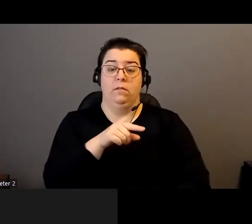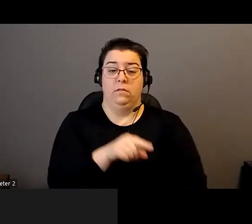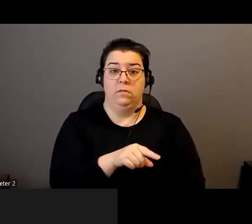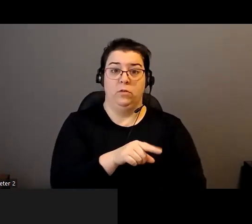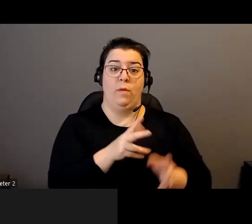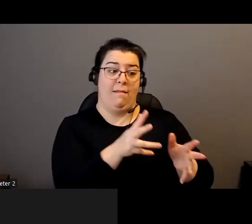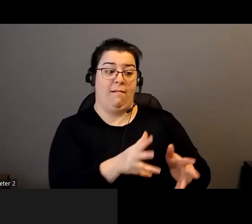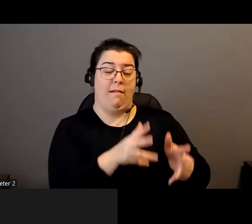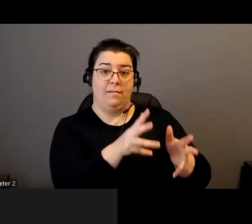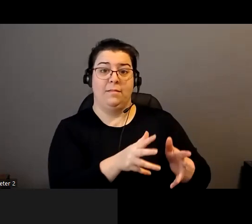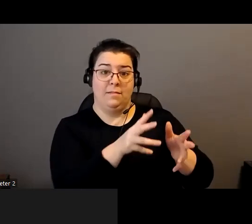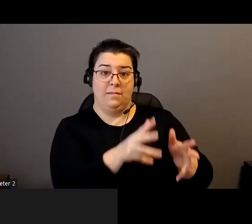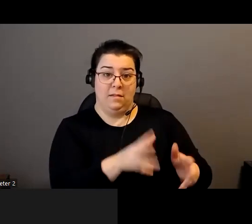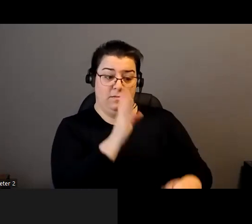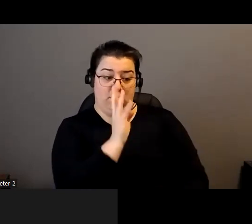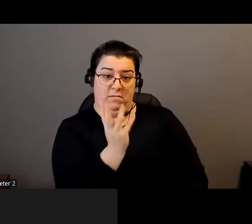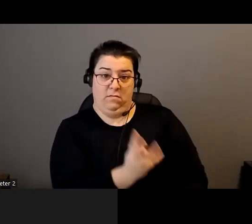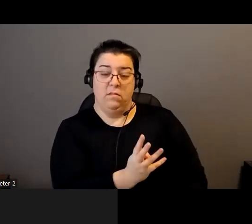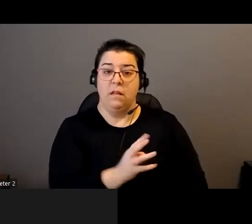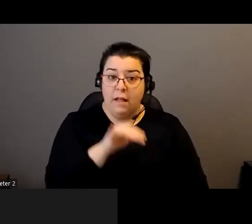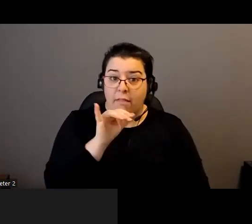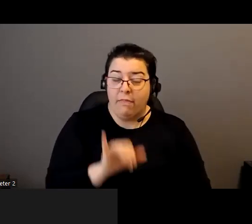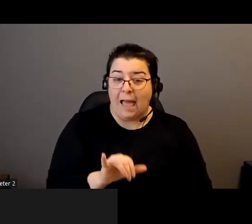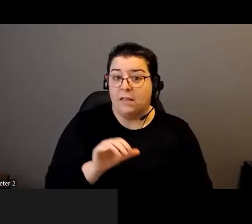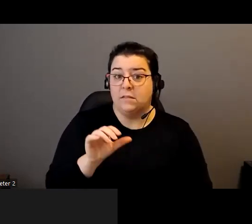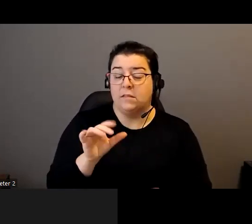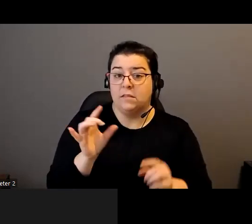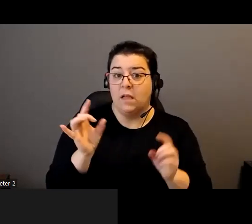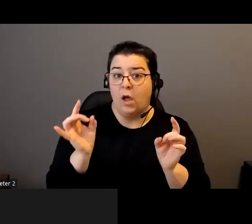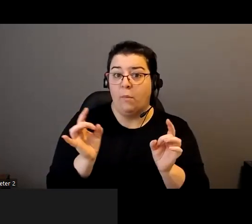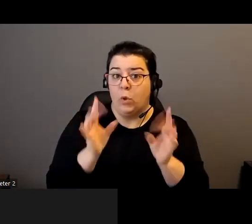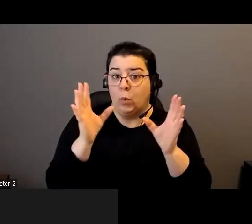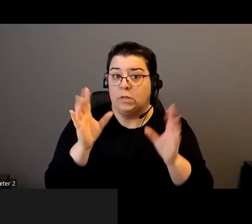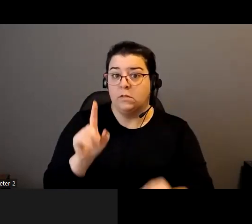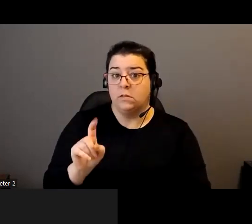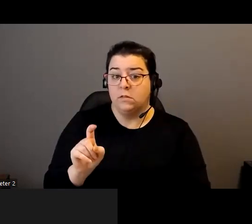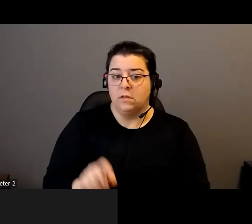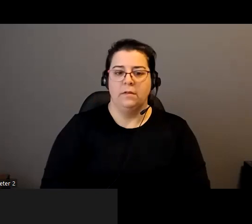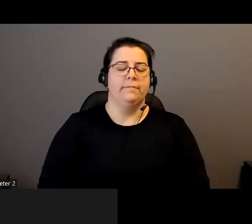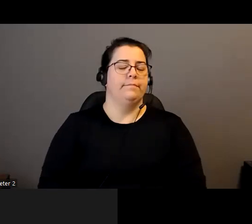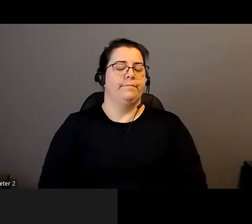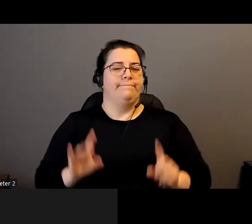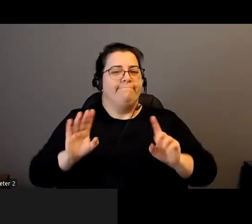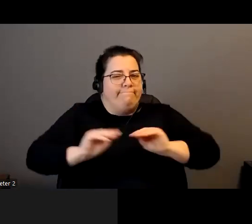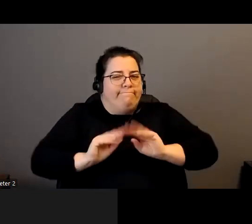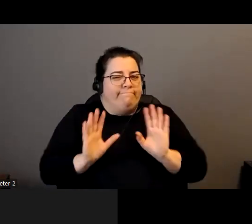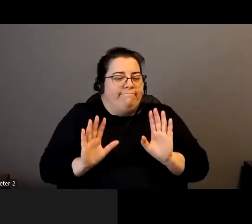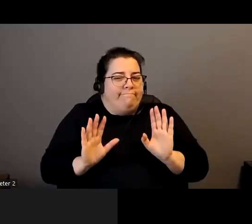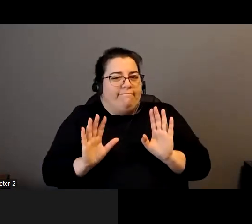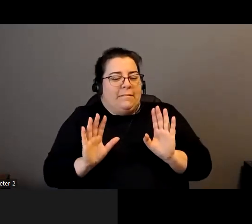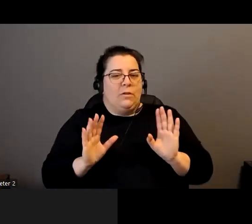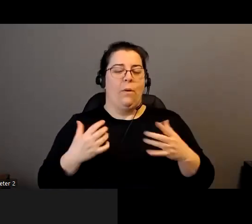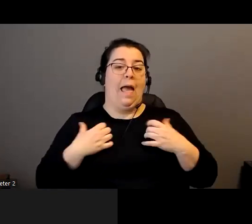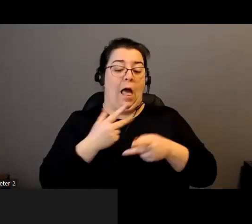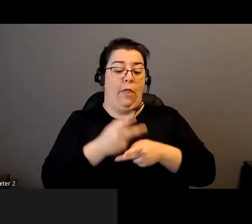be an abuse situation? By a family, like by a family member, like We are neglect in healthcare be